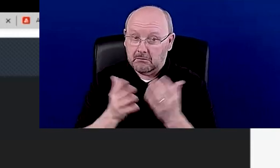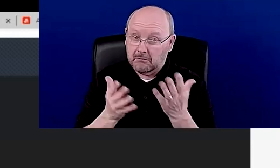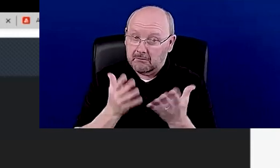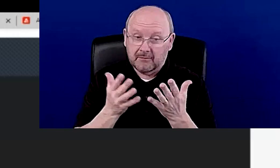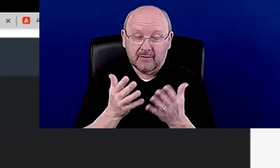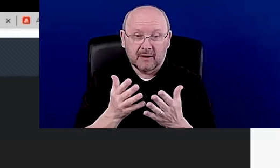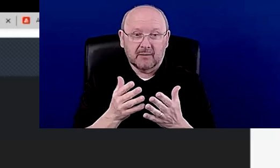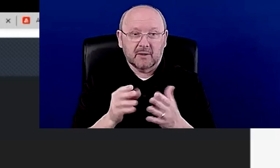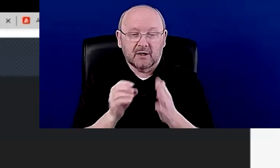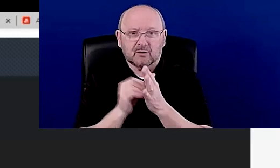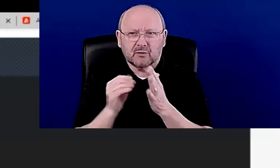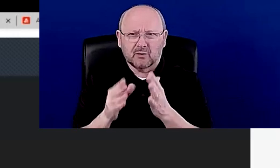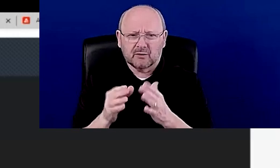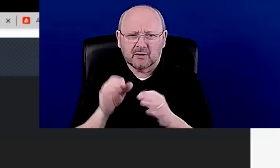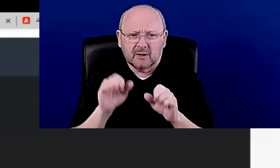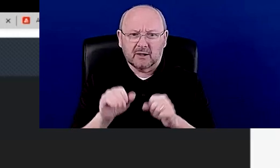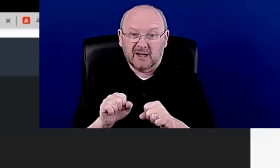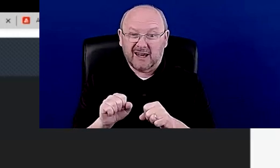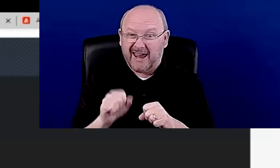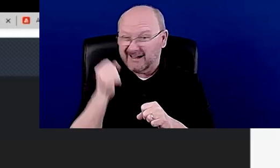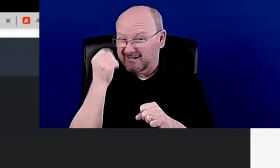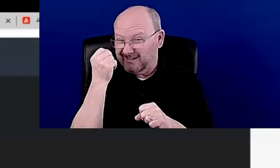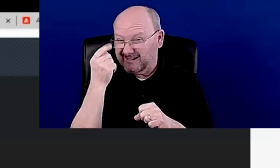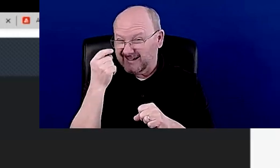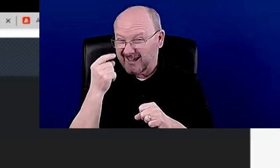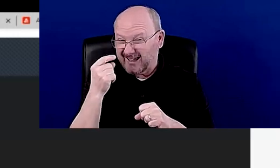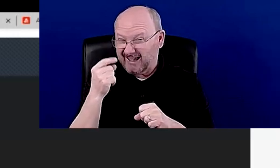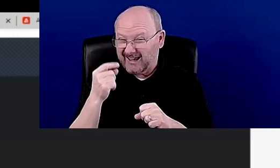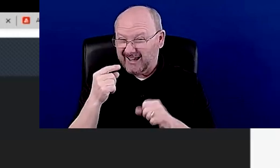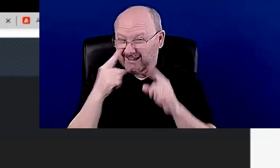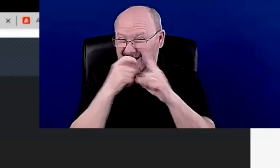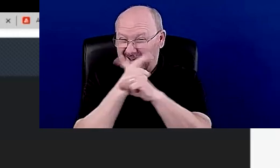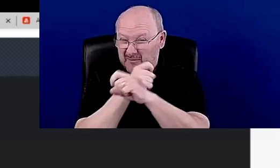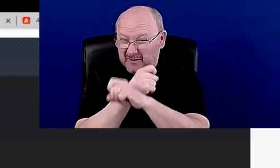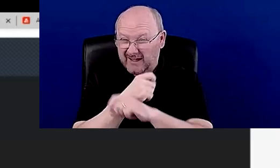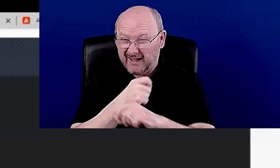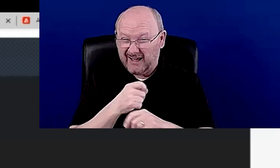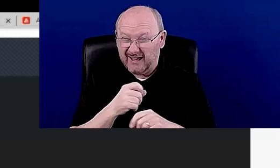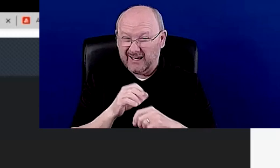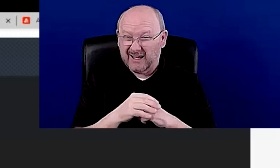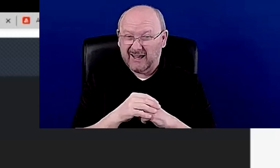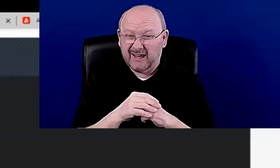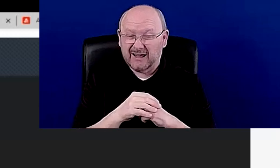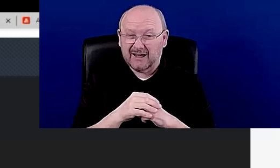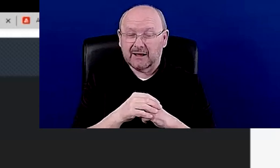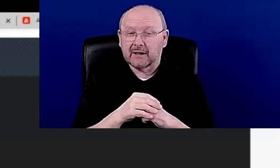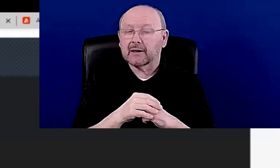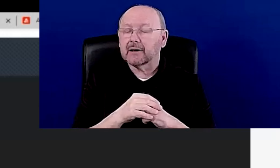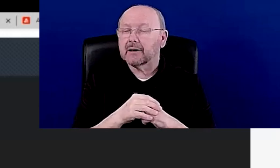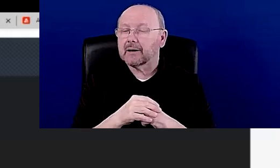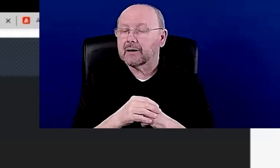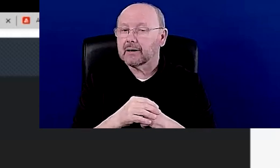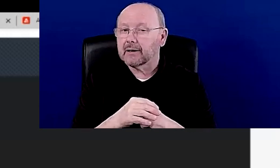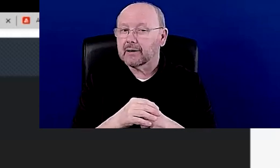and the complexities of it is part of the challenge. I will say, so in the next session, we are talking, how many people are coming to the next session?